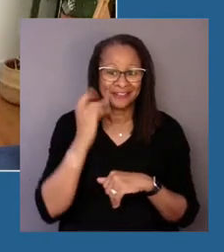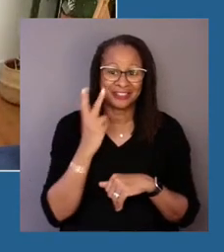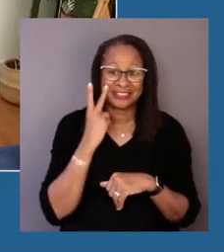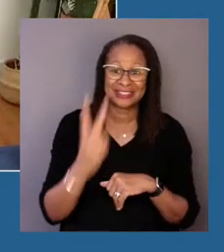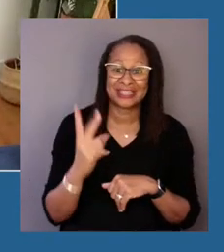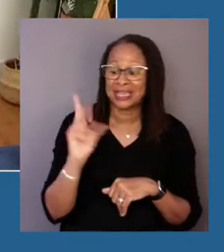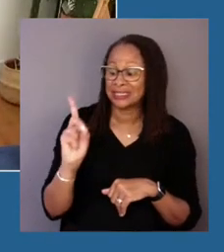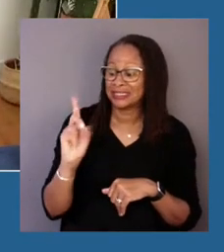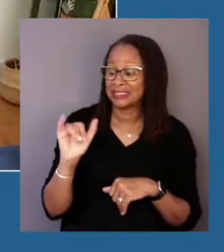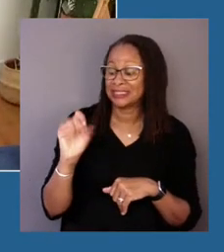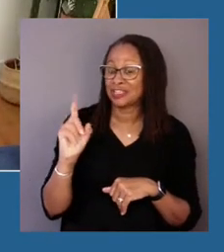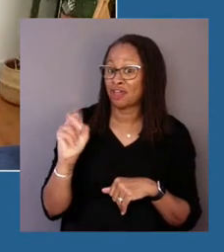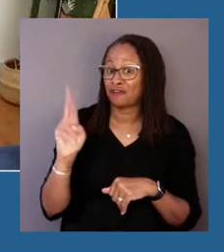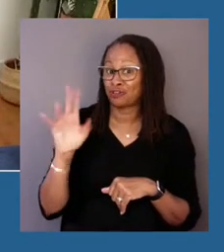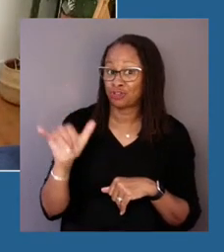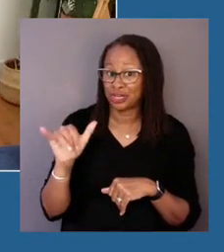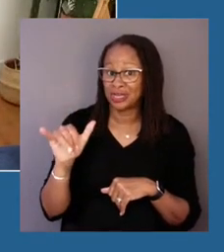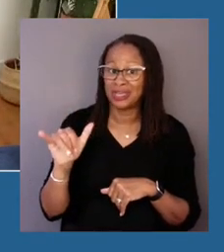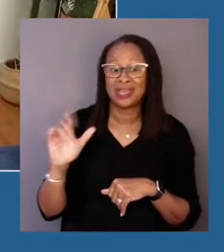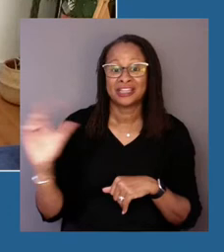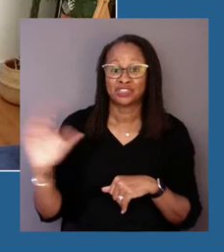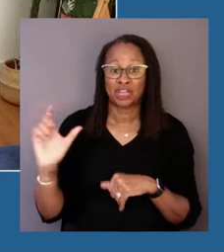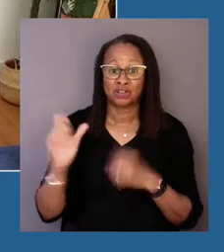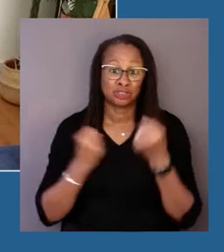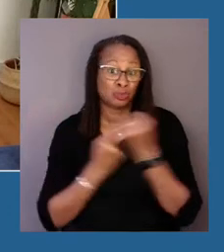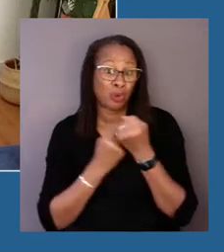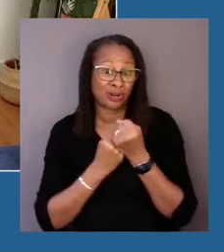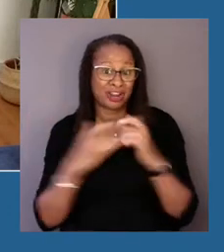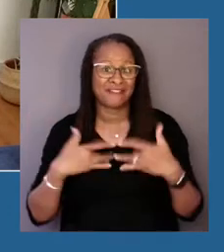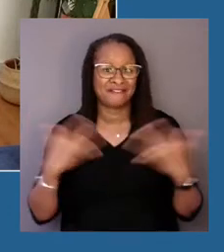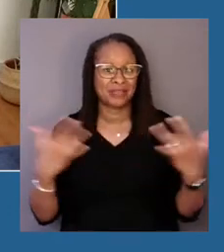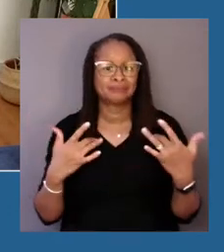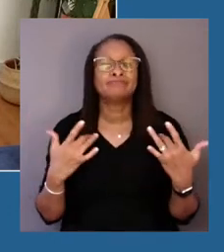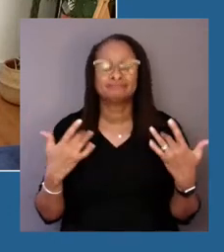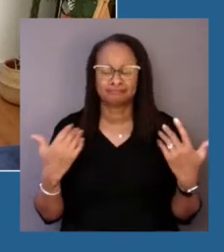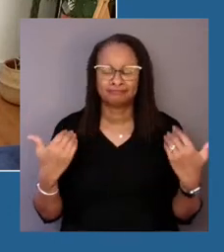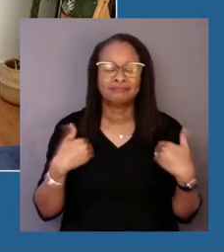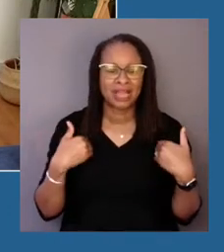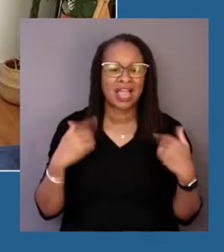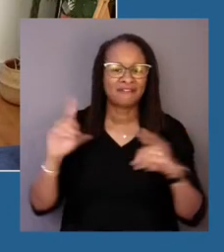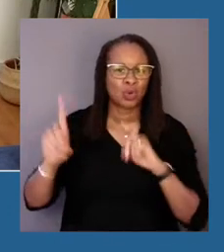Discovery Channel sponsored event, like ask questions about that.